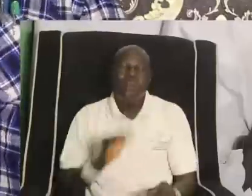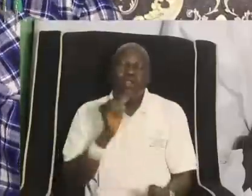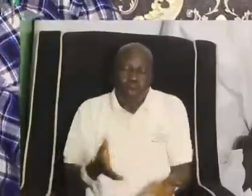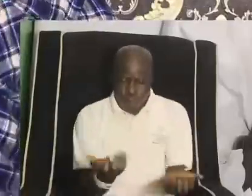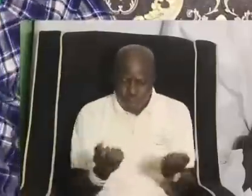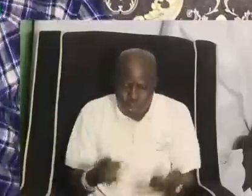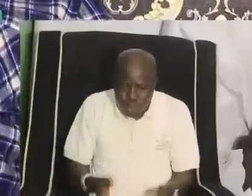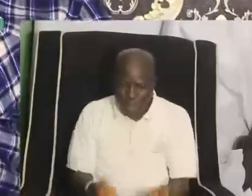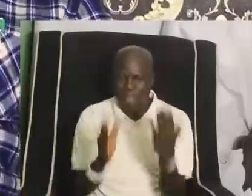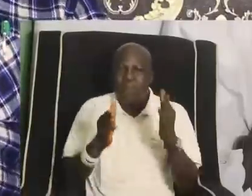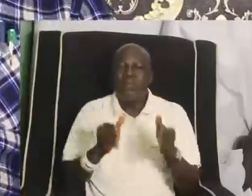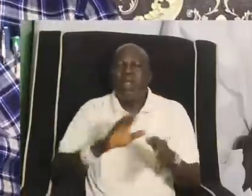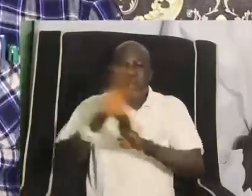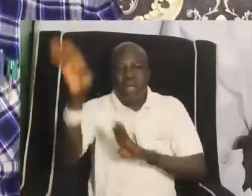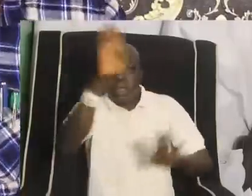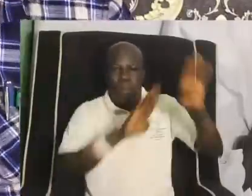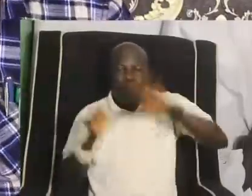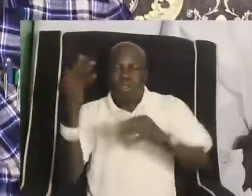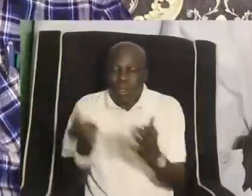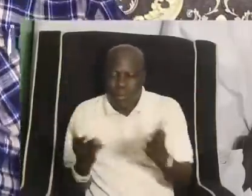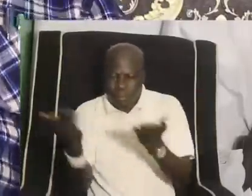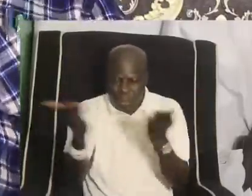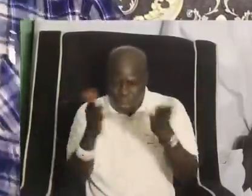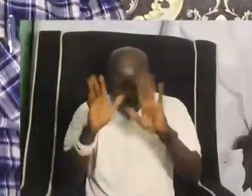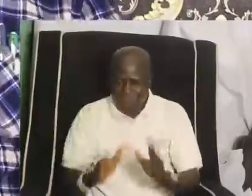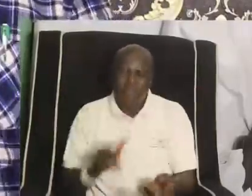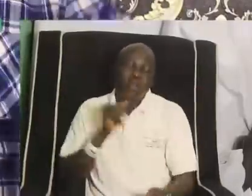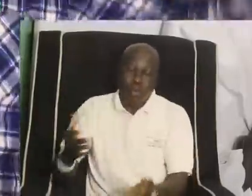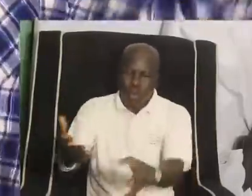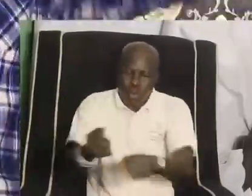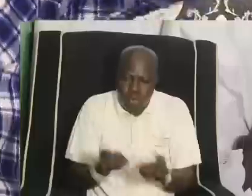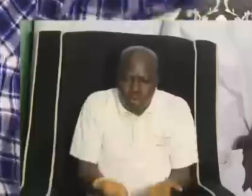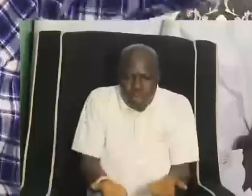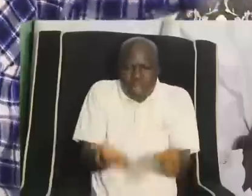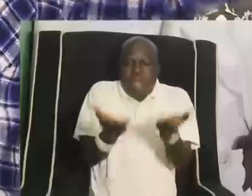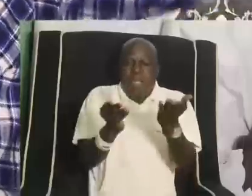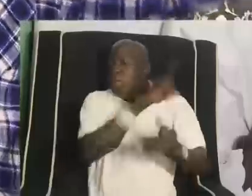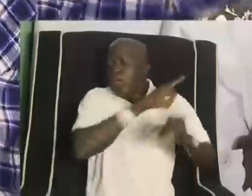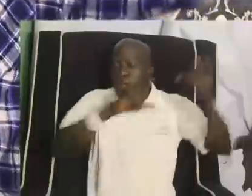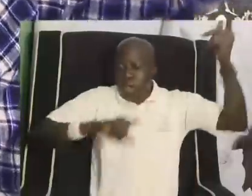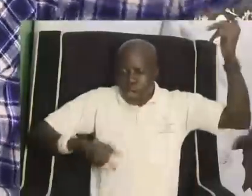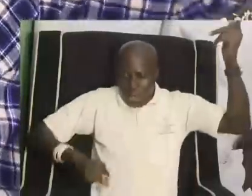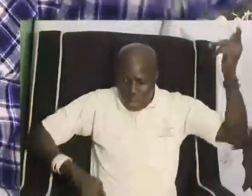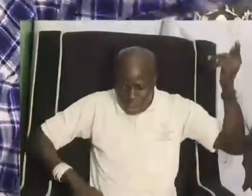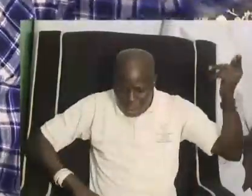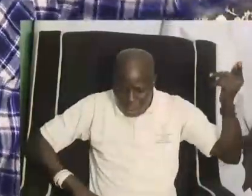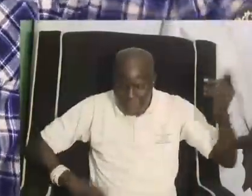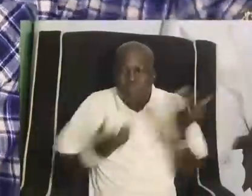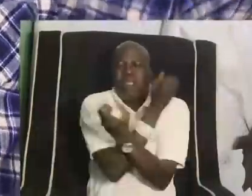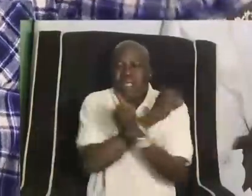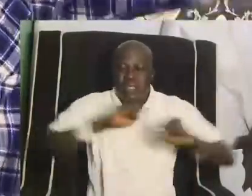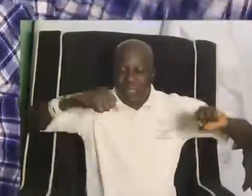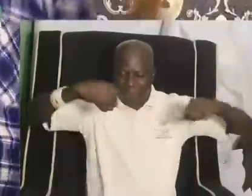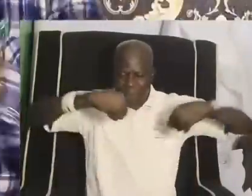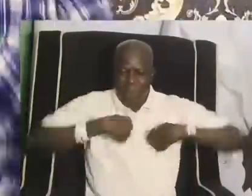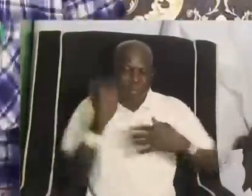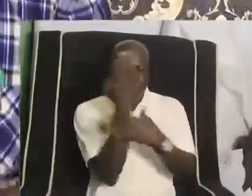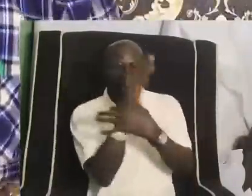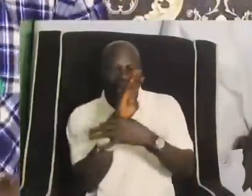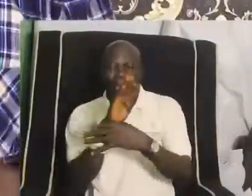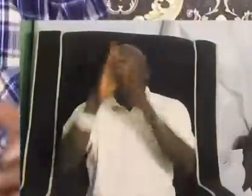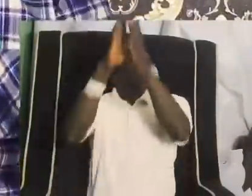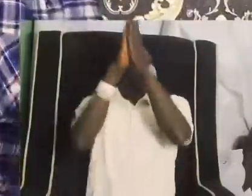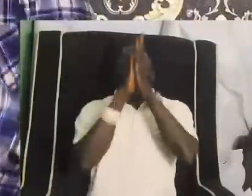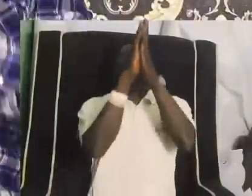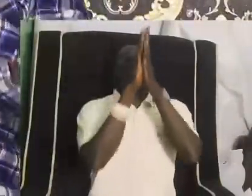rise. Ogun amunisin. Battle of slavery. Ti ejeyan dide. Did you now want to rise? Oluwa gba mi lowo. Save me from you. Oh